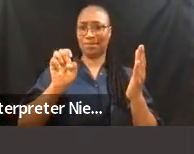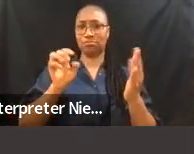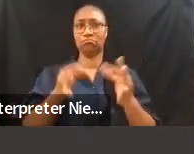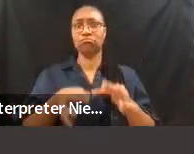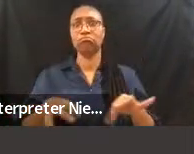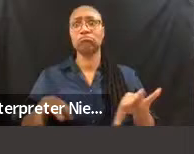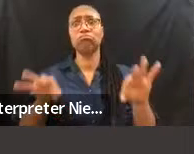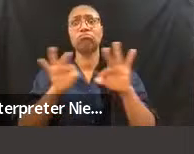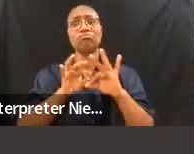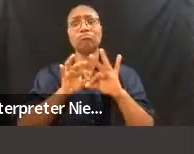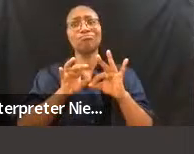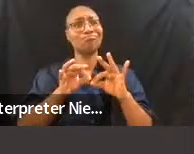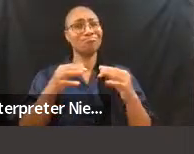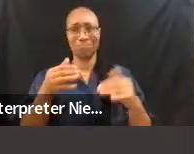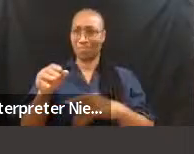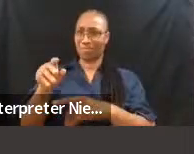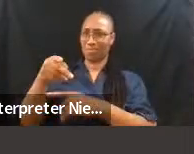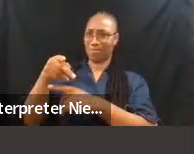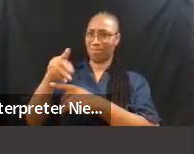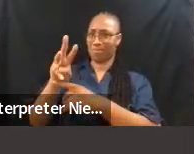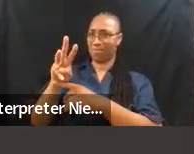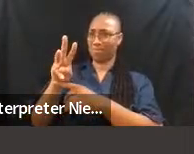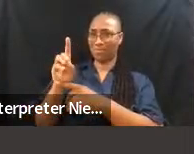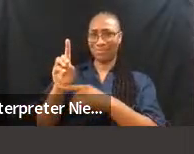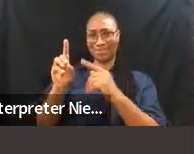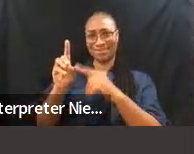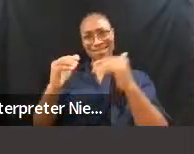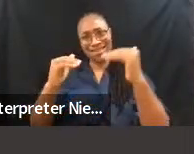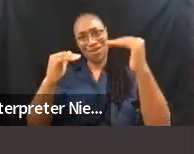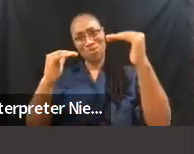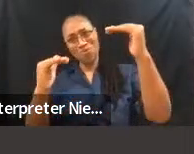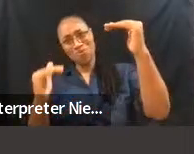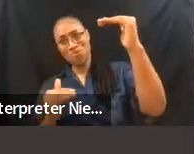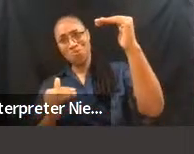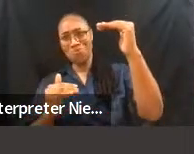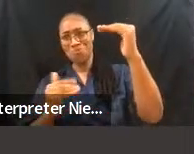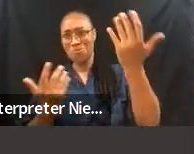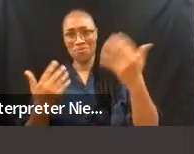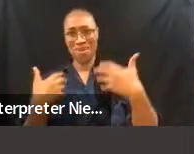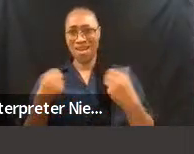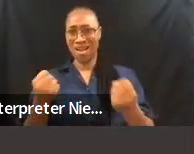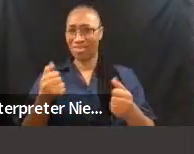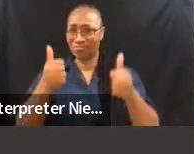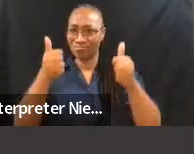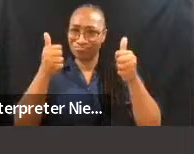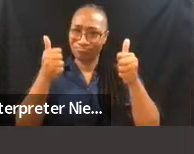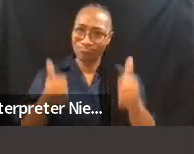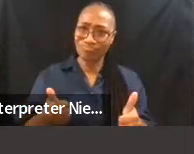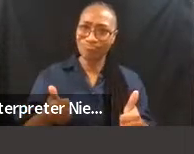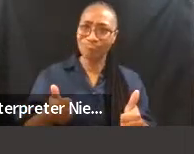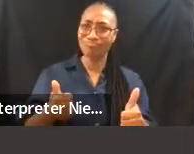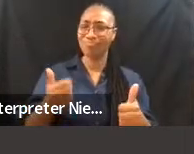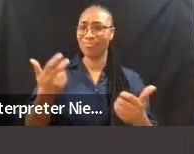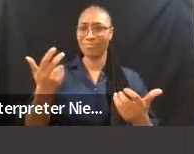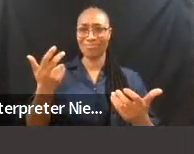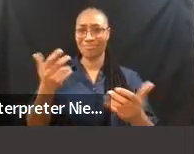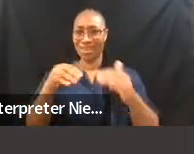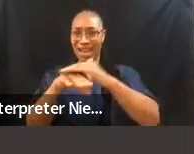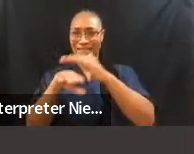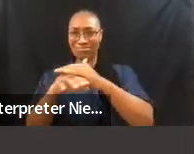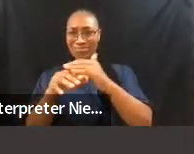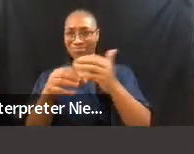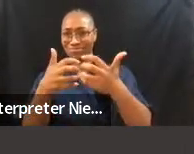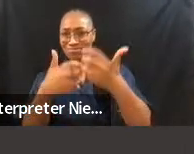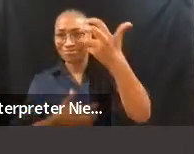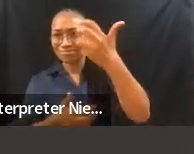to experience substandard healthcare, citing numerous studies documenting access barriers